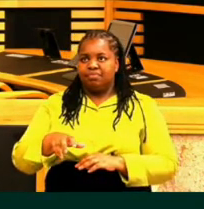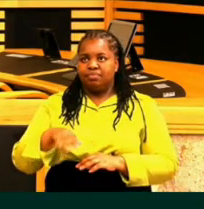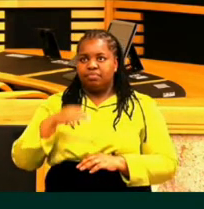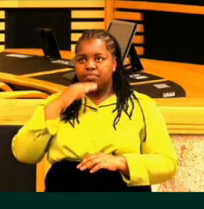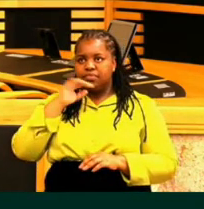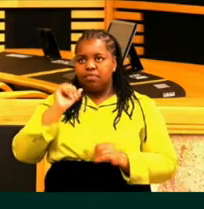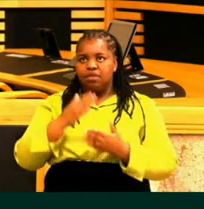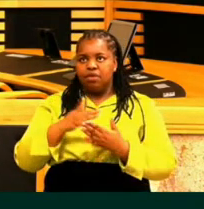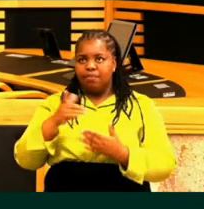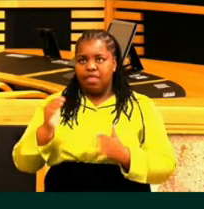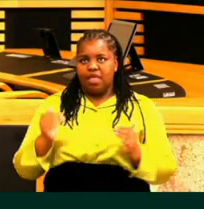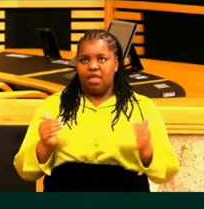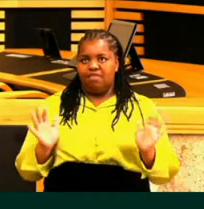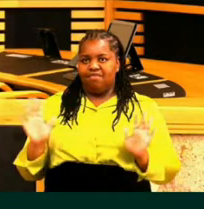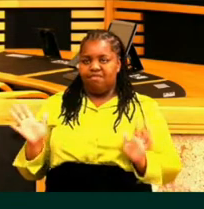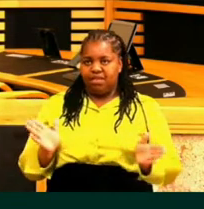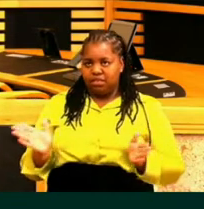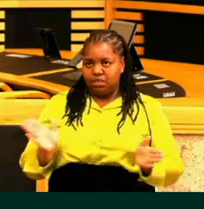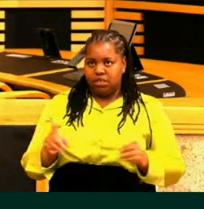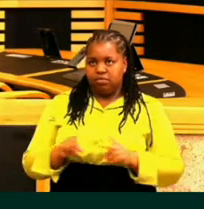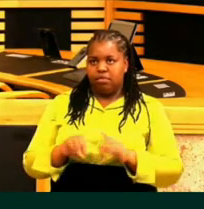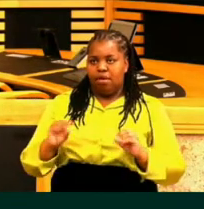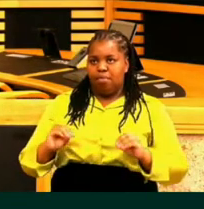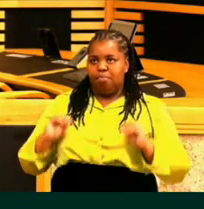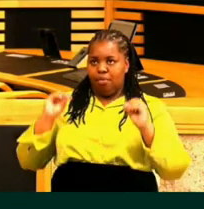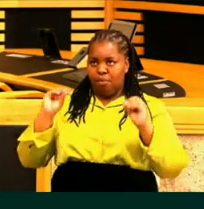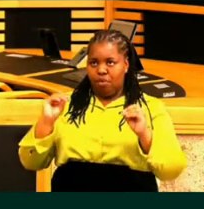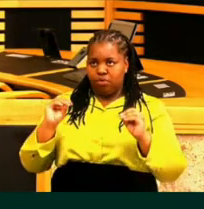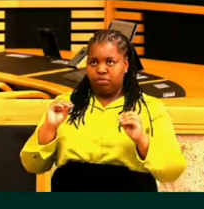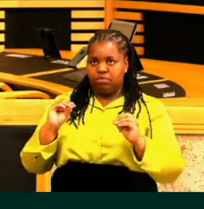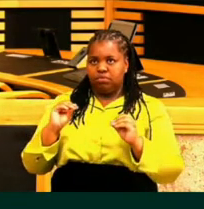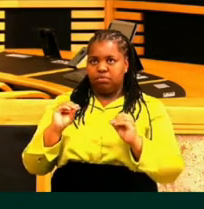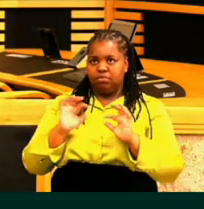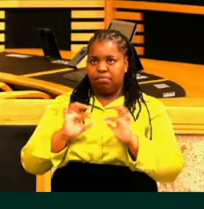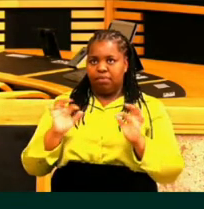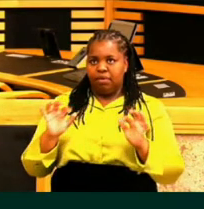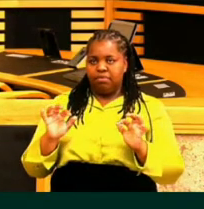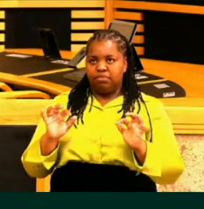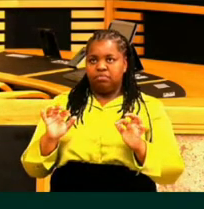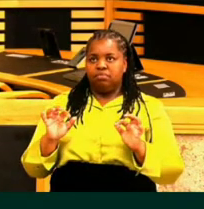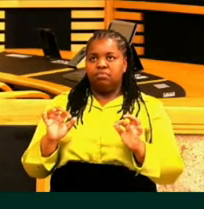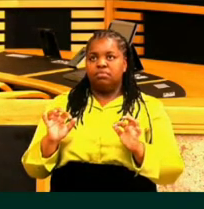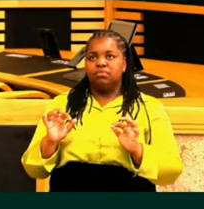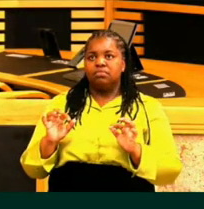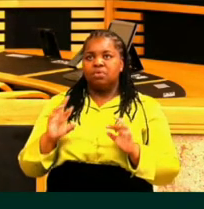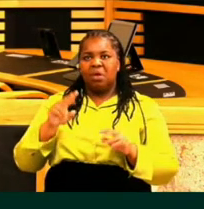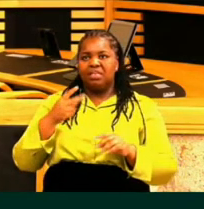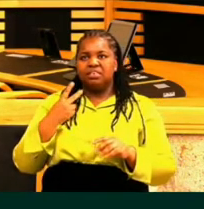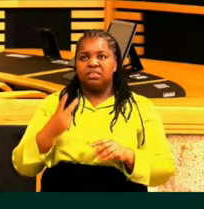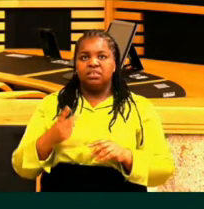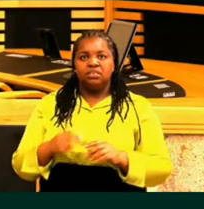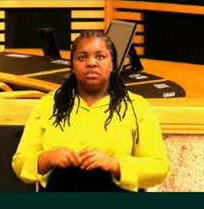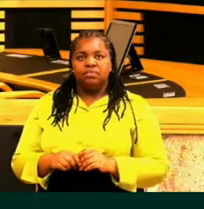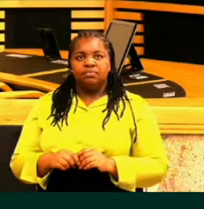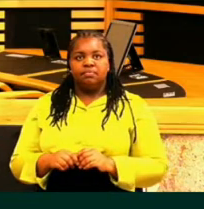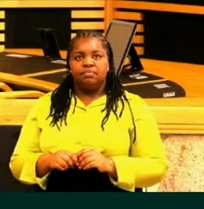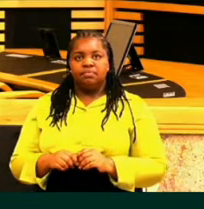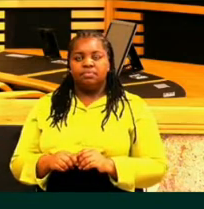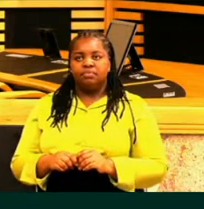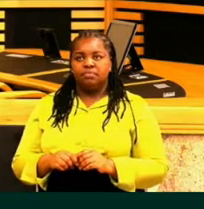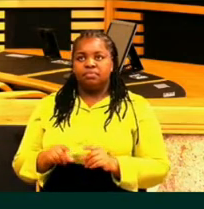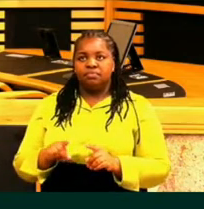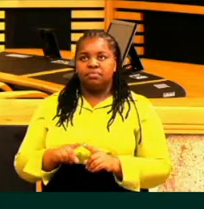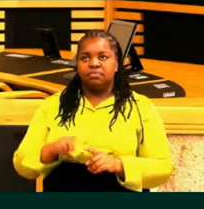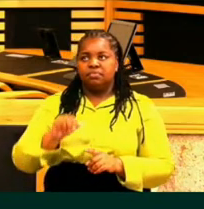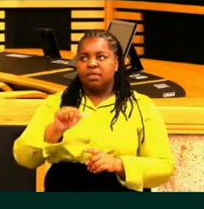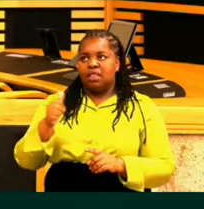to facilitate and promote public participation and public education in all legislative and other